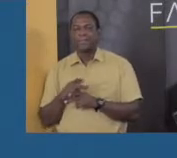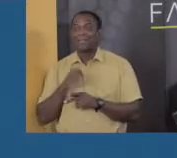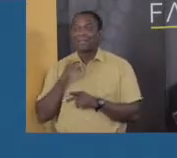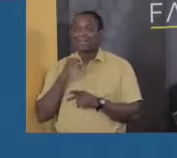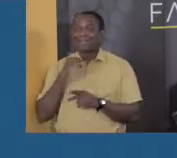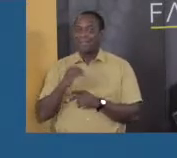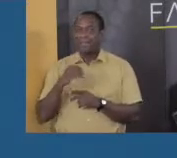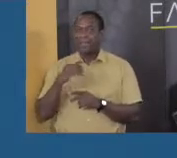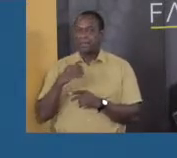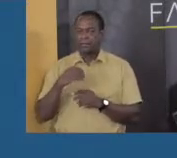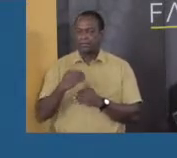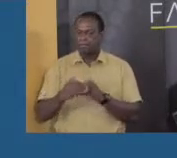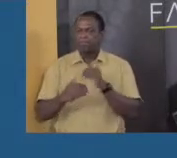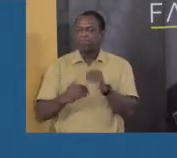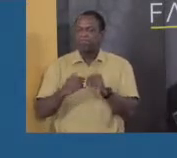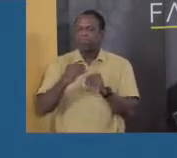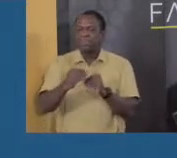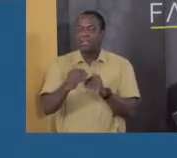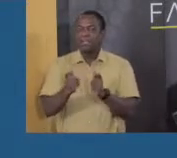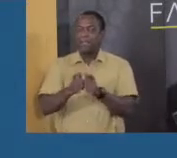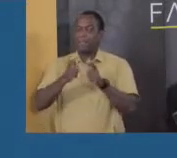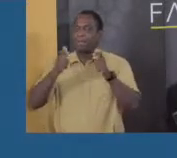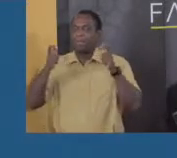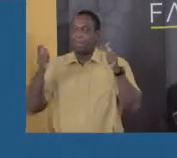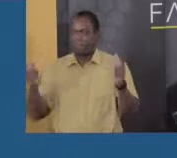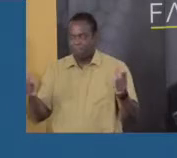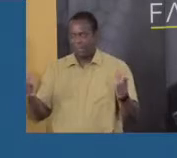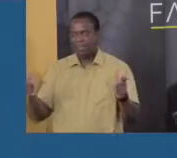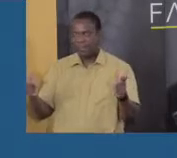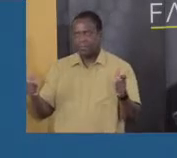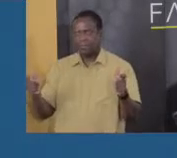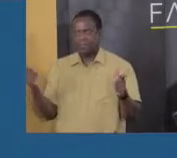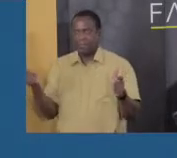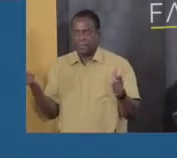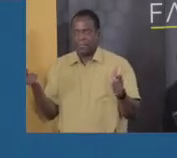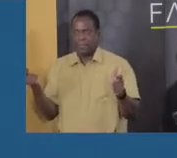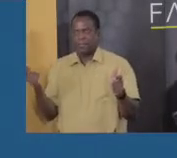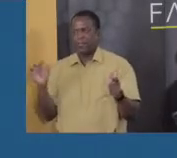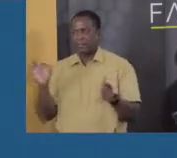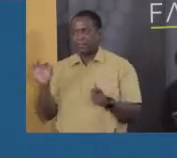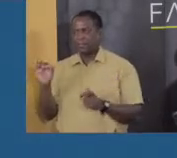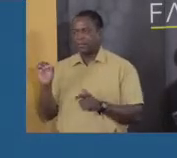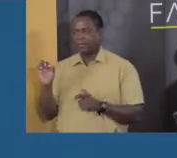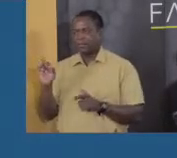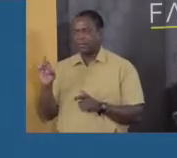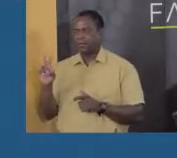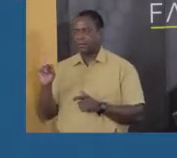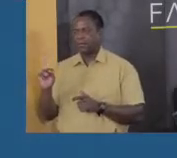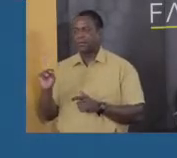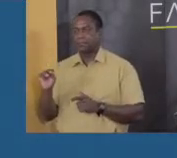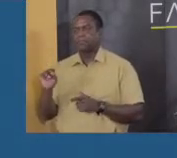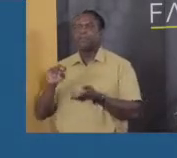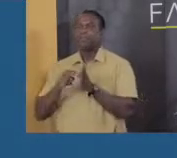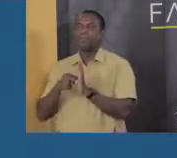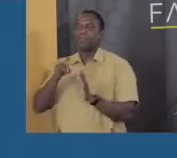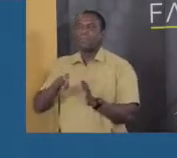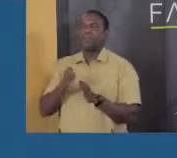So therefore, you need to plan. And based on orders, the designer is the one that will